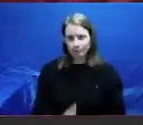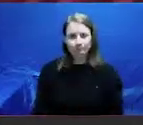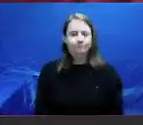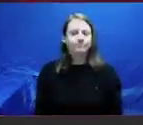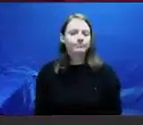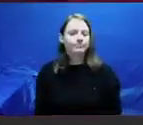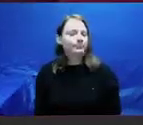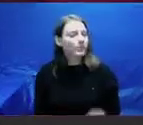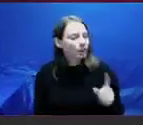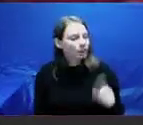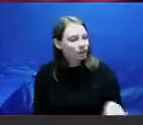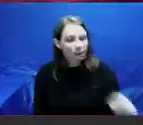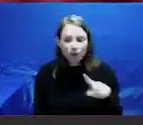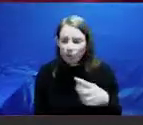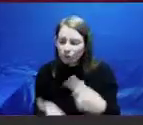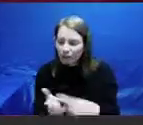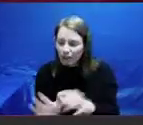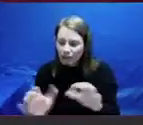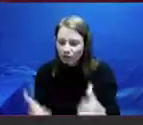of indentured servants.